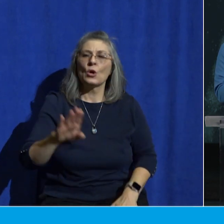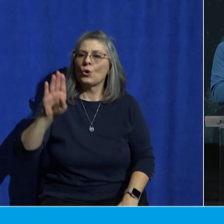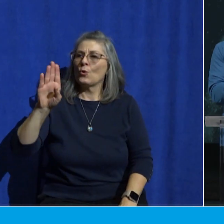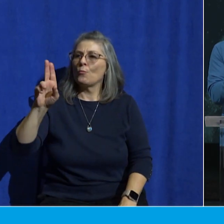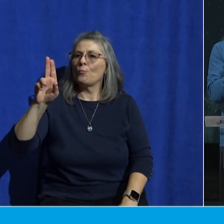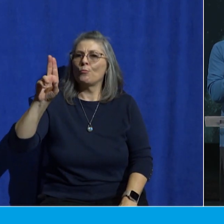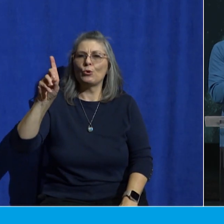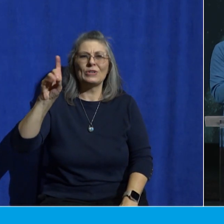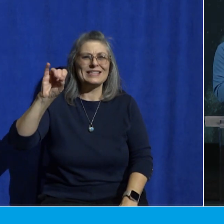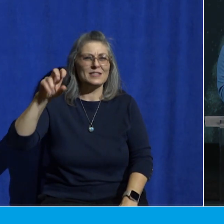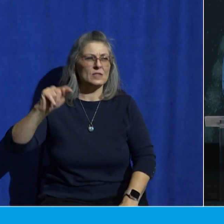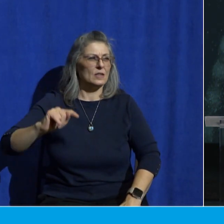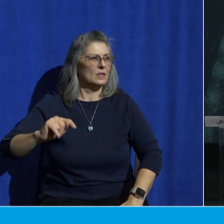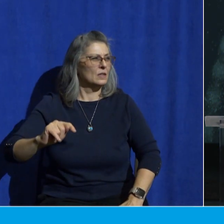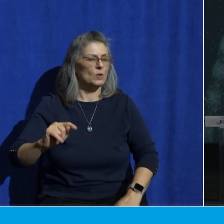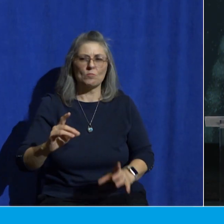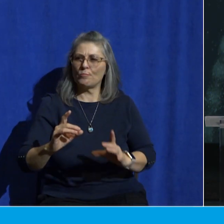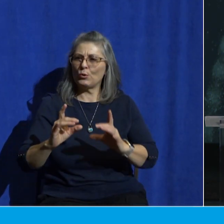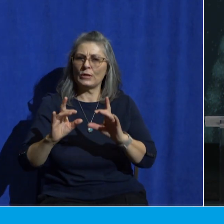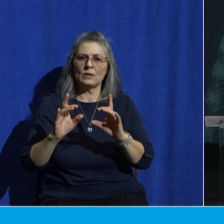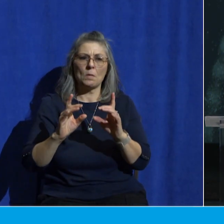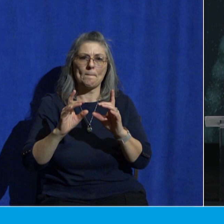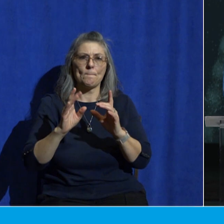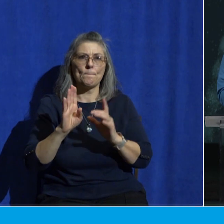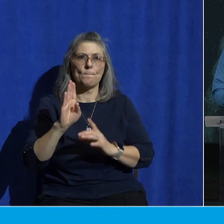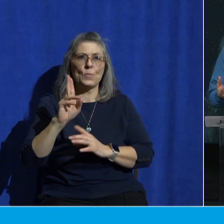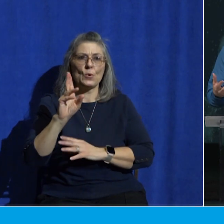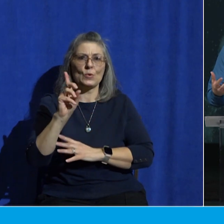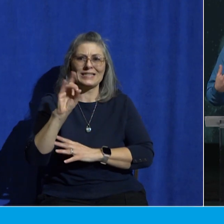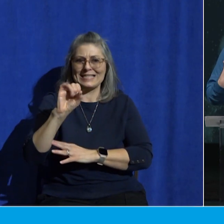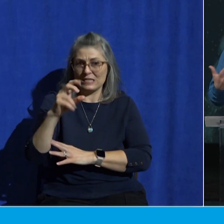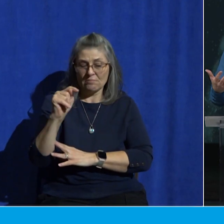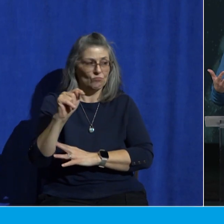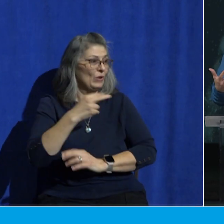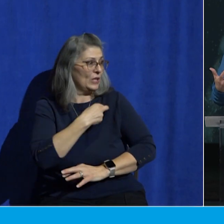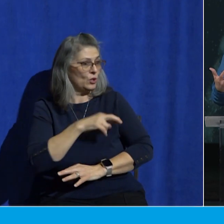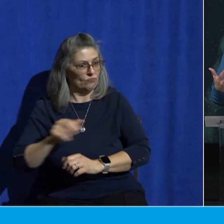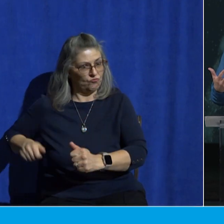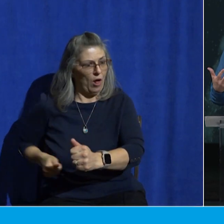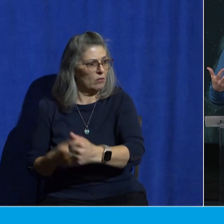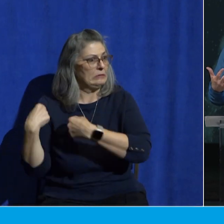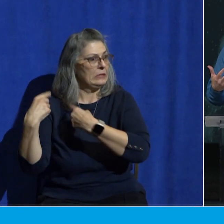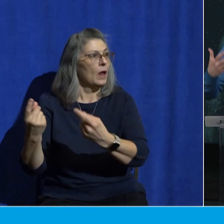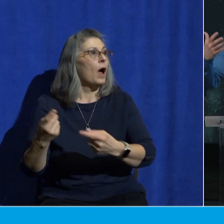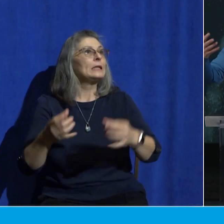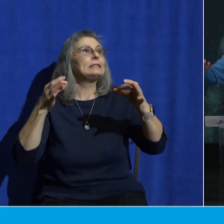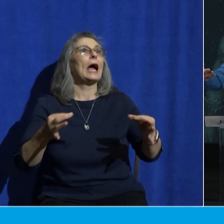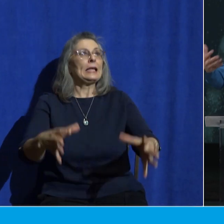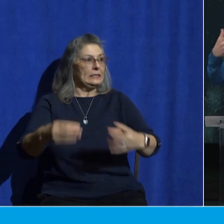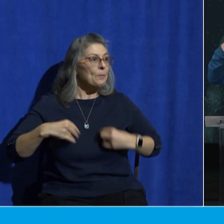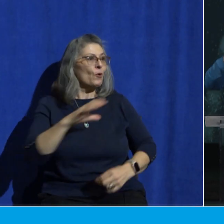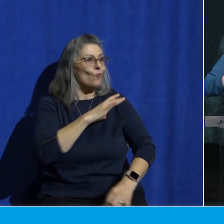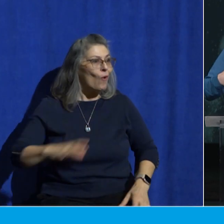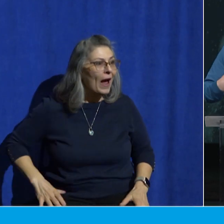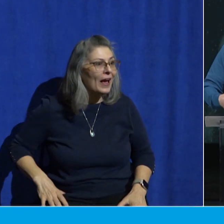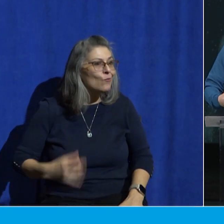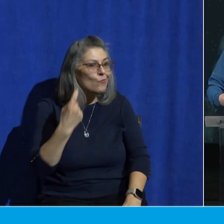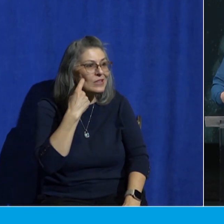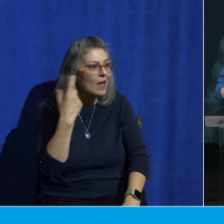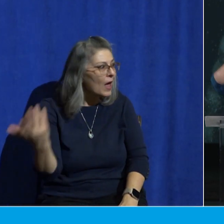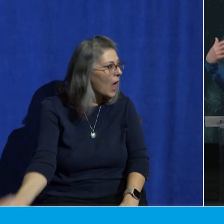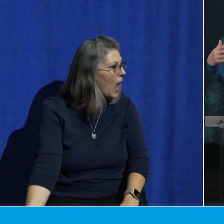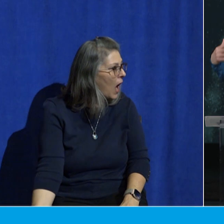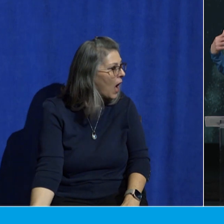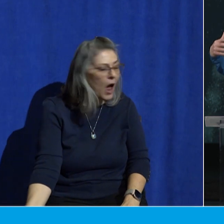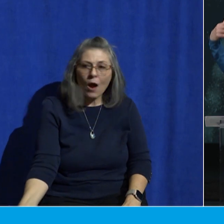last couple of weeks. And both of those people came to faith in Jesus because somebody invited them to church. When we invite people to hear the